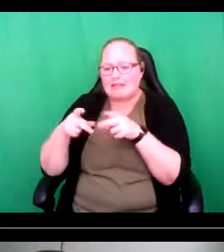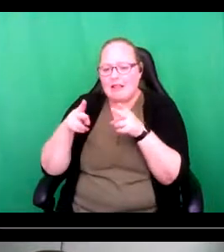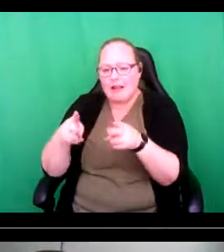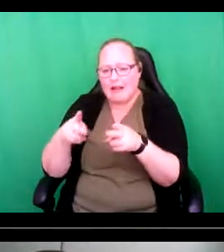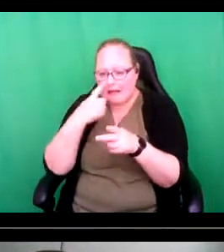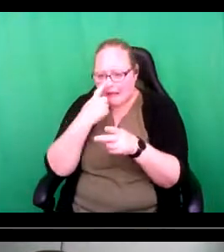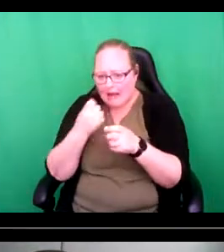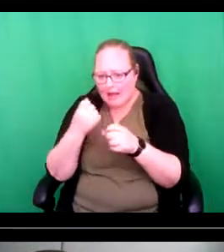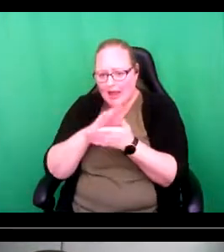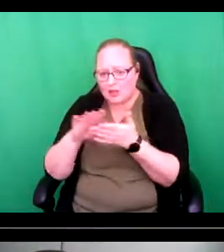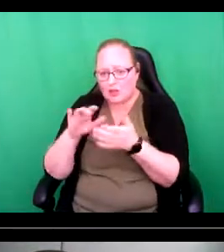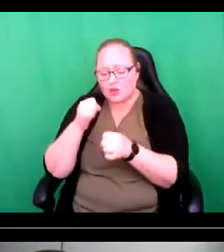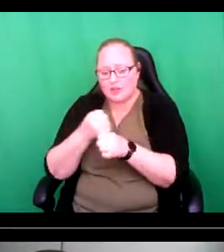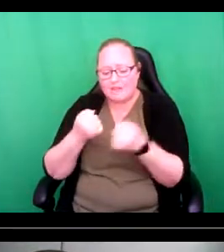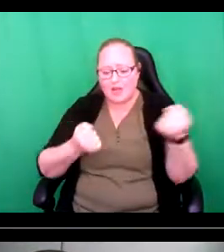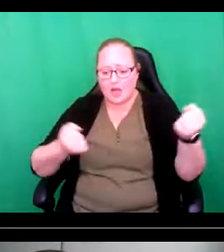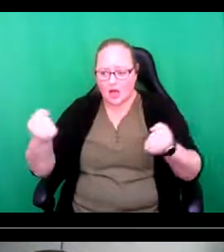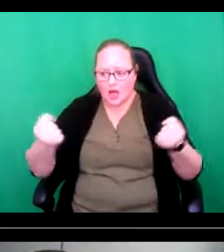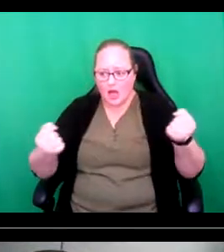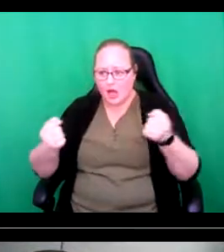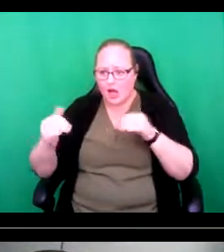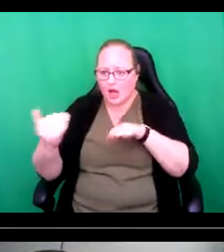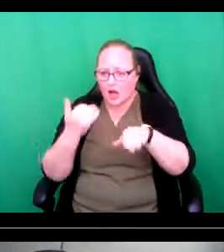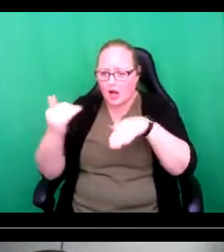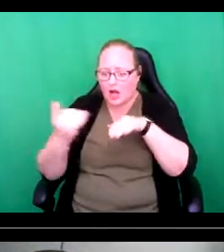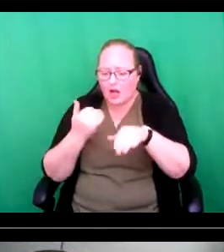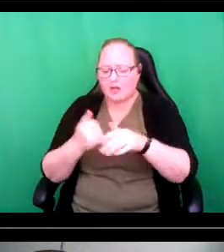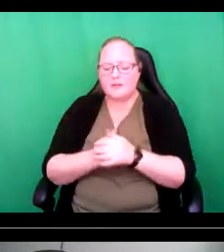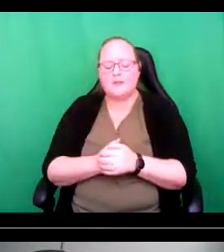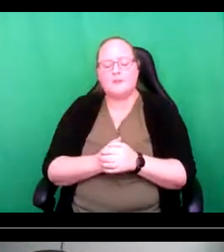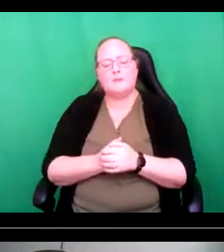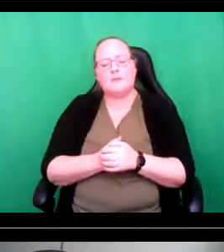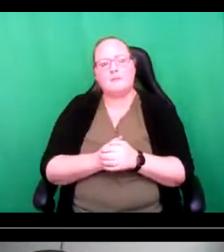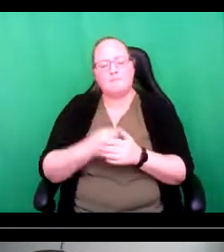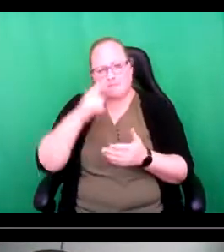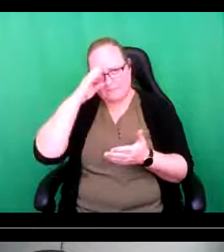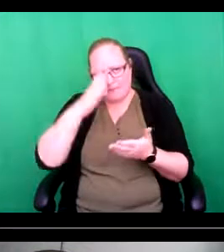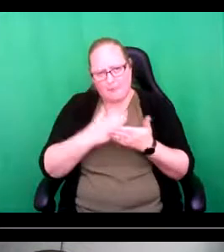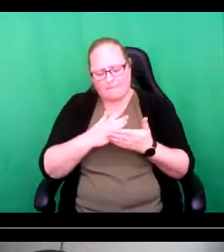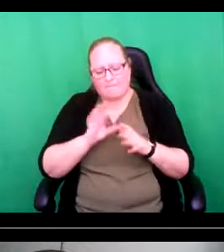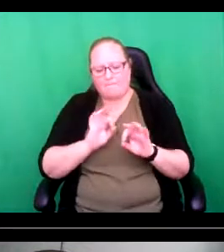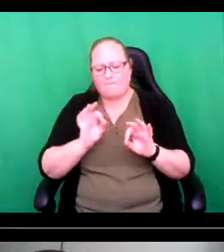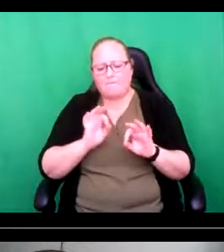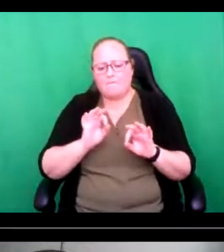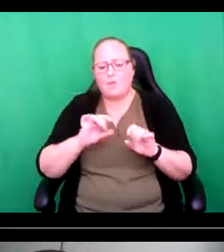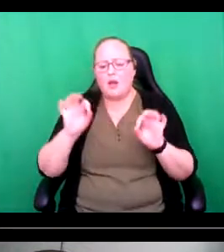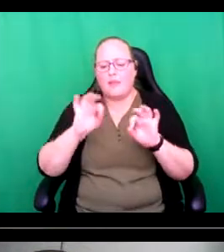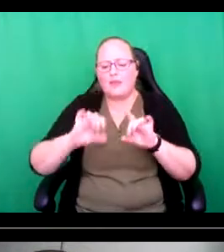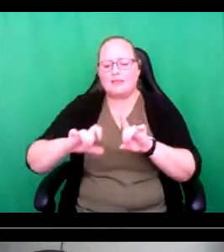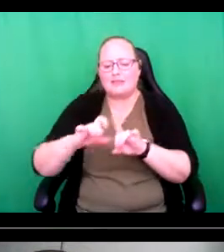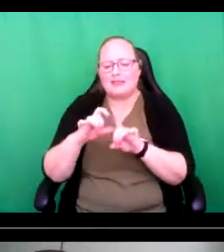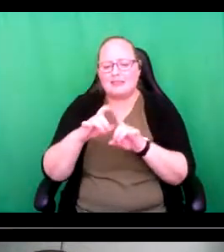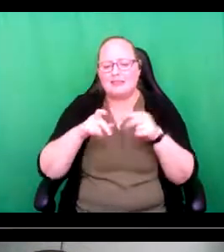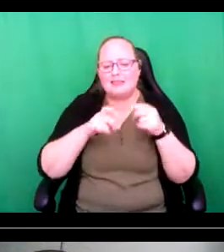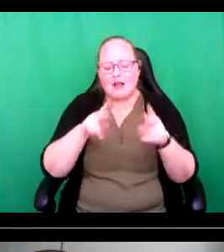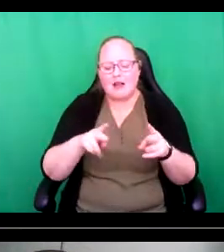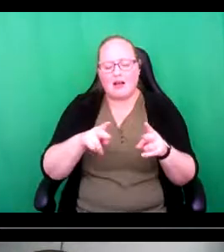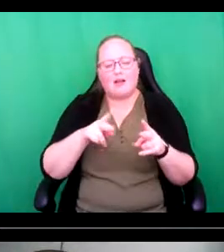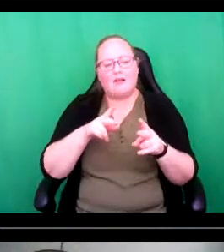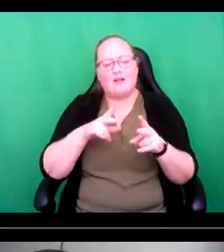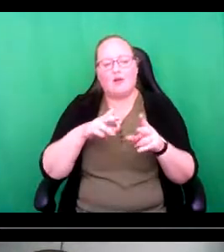don't believe we're proposing to use Dennis's Lane as a designated access route, either for construction traffic